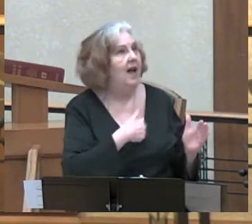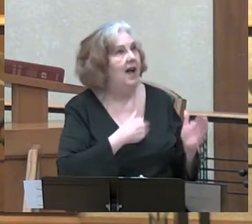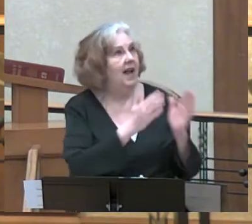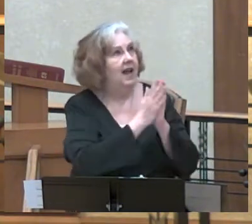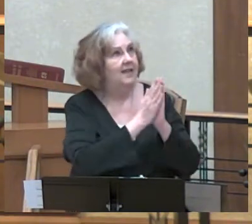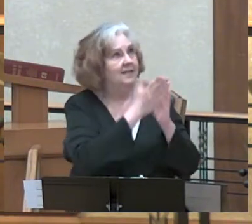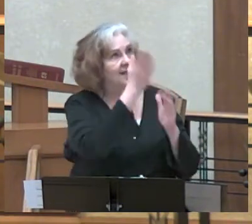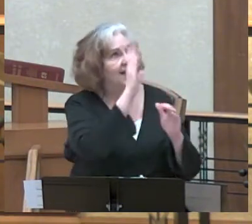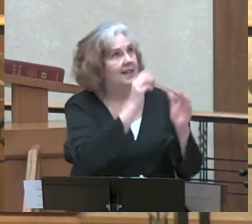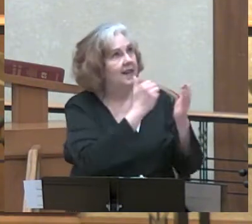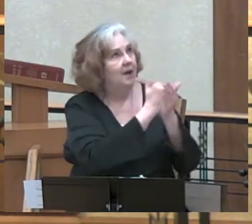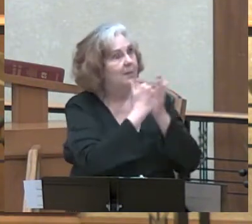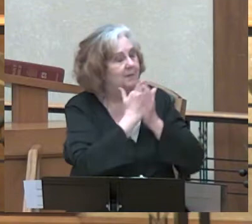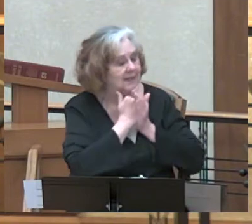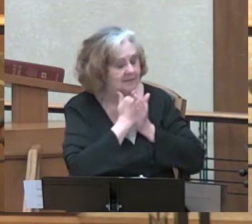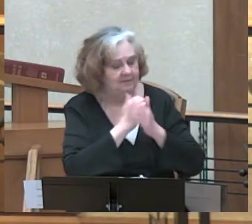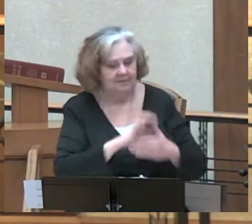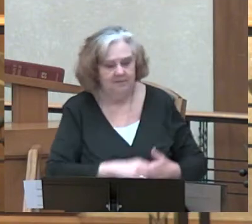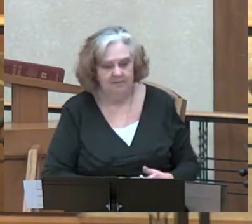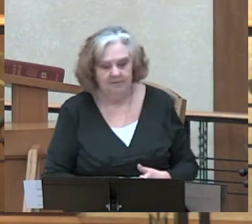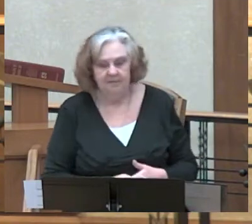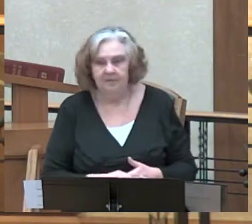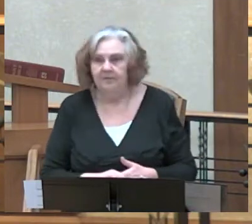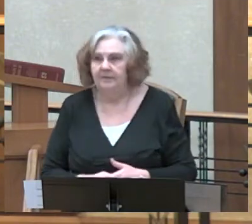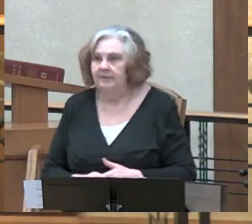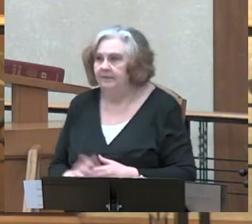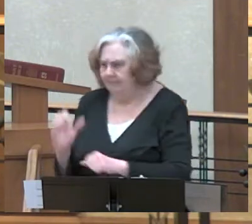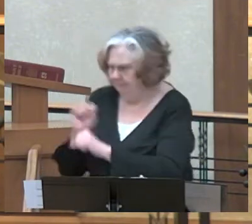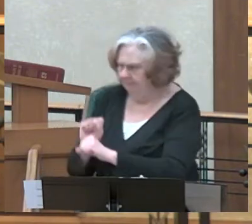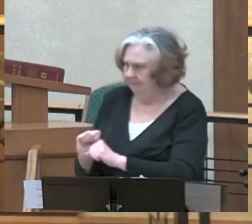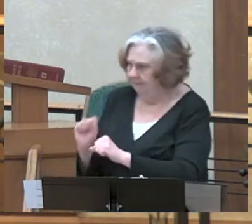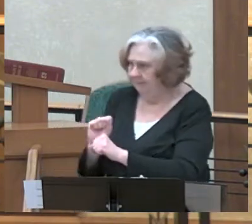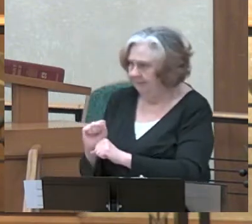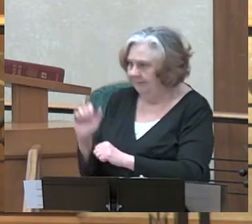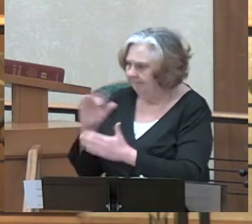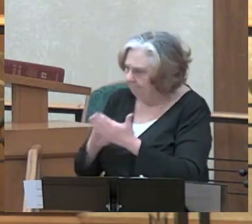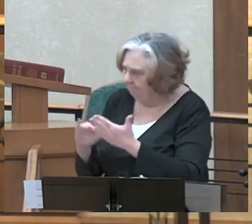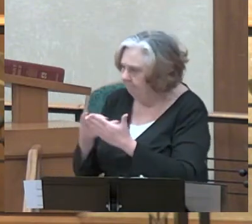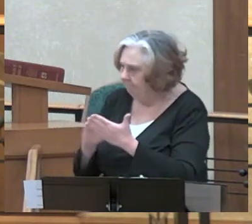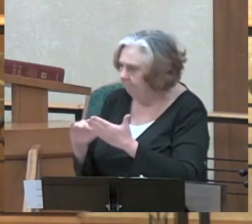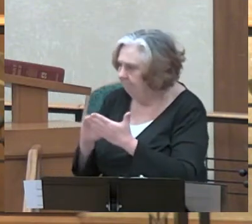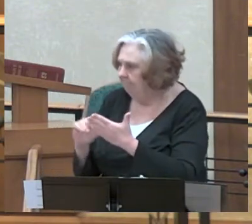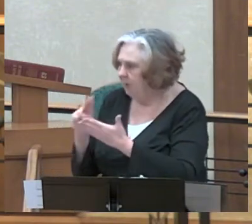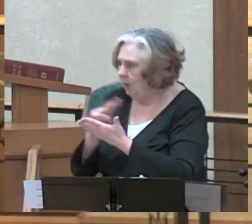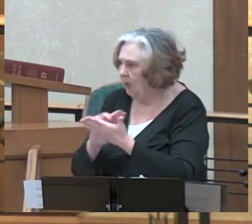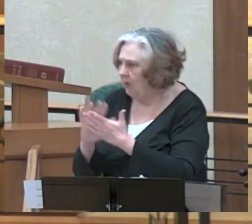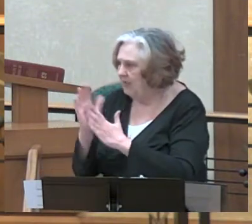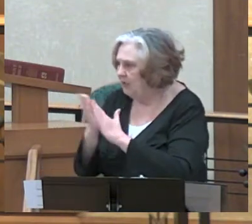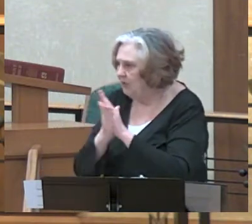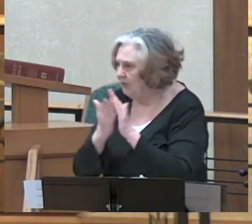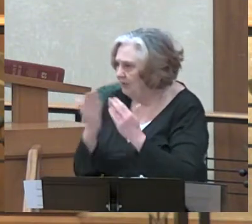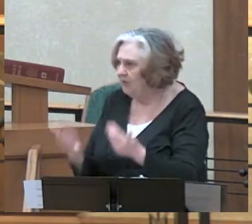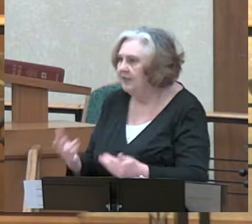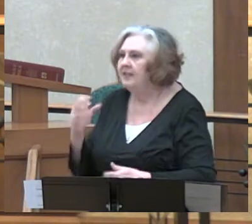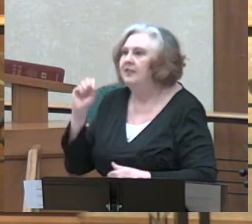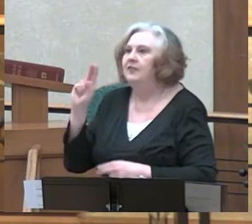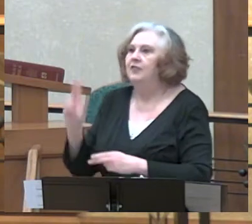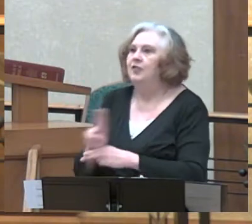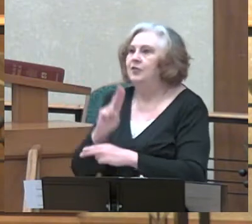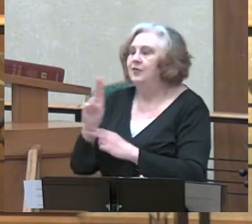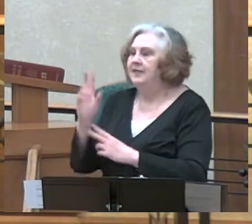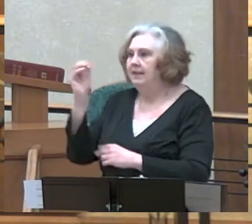me. Will you be diligent in your study of the Holy Scriptures and in your use of the means of